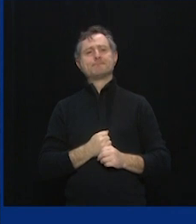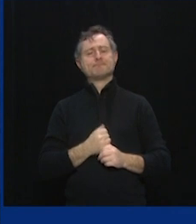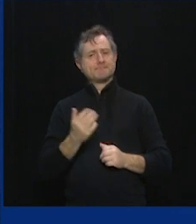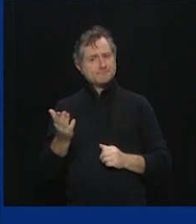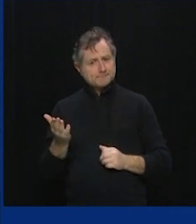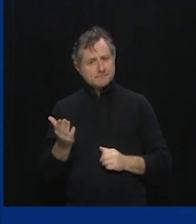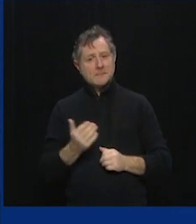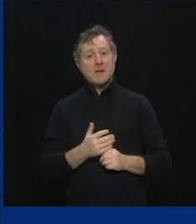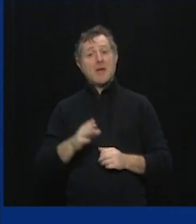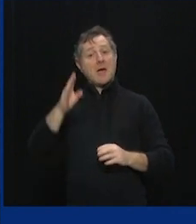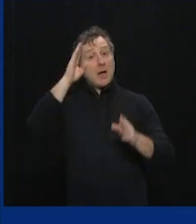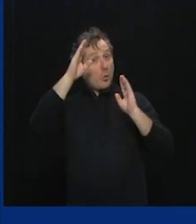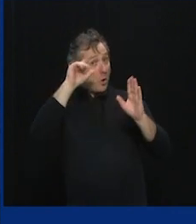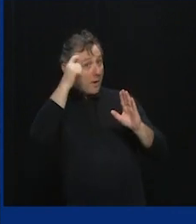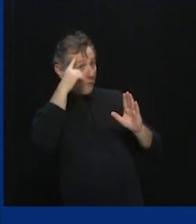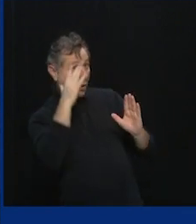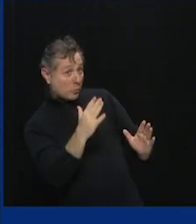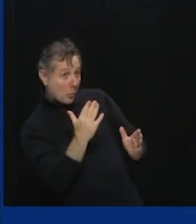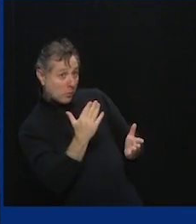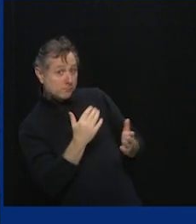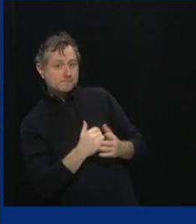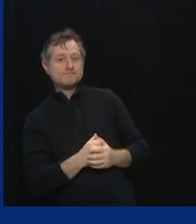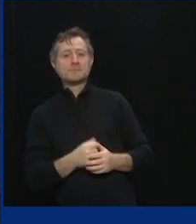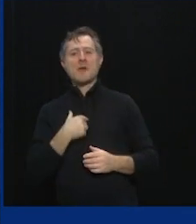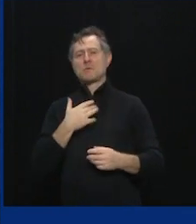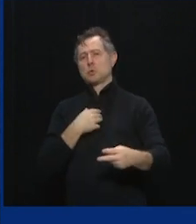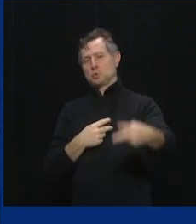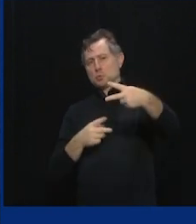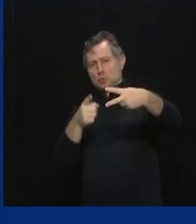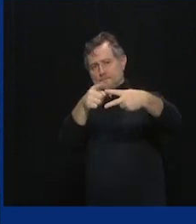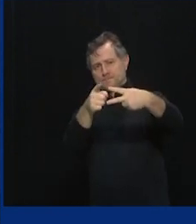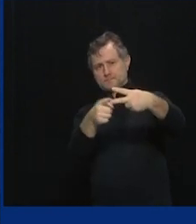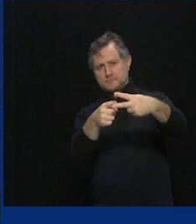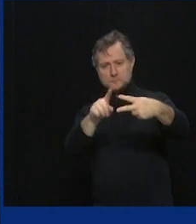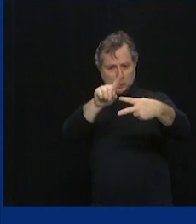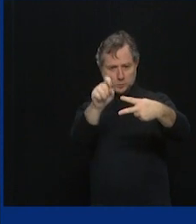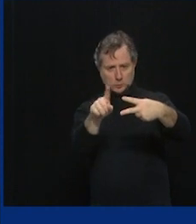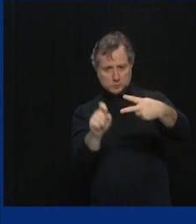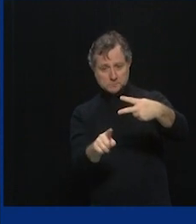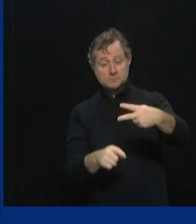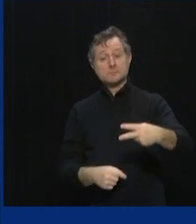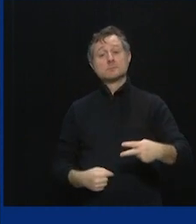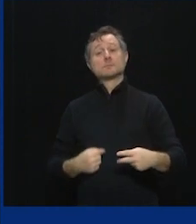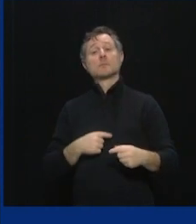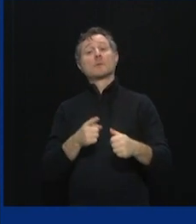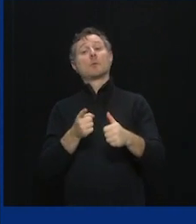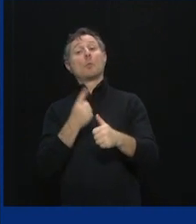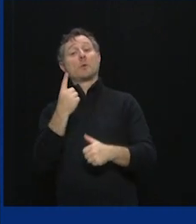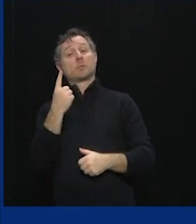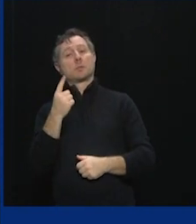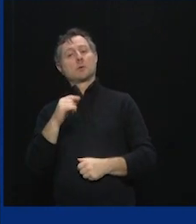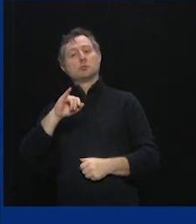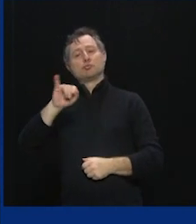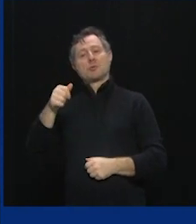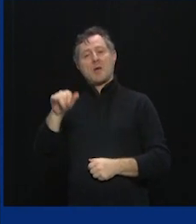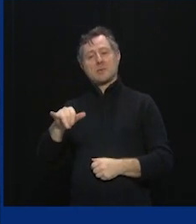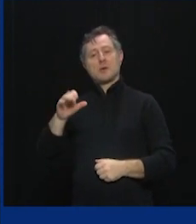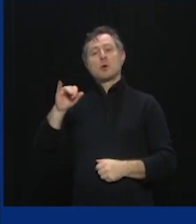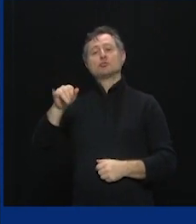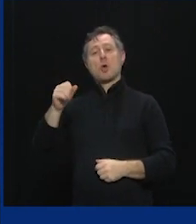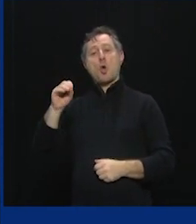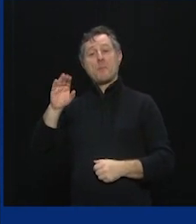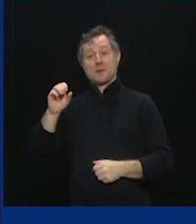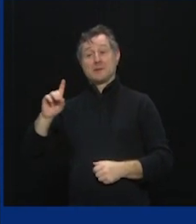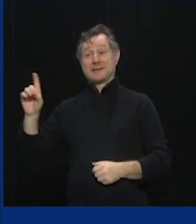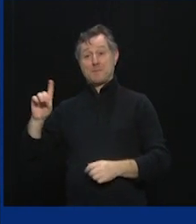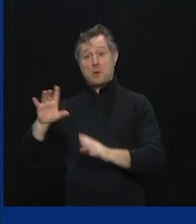Hi, Governor. Two questions for you. One, Jay Jacobs, the Democratic Party chairman,